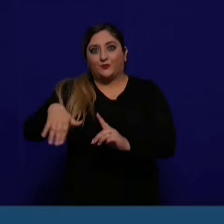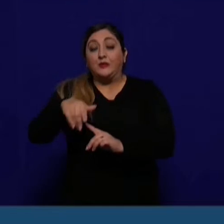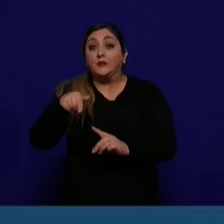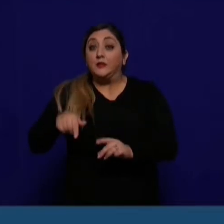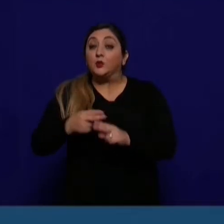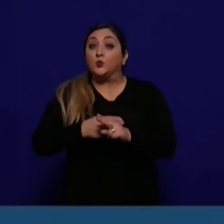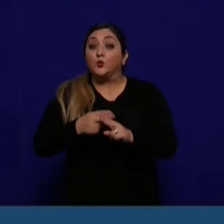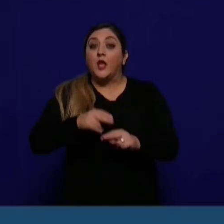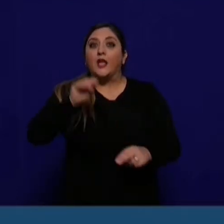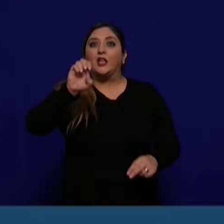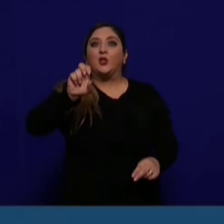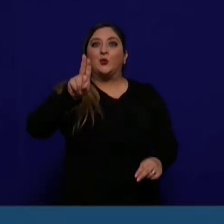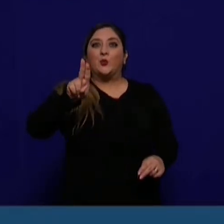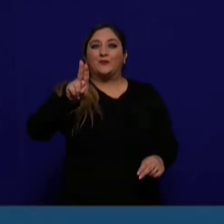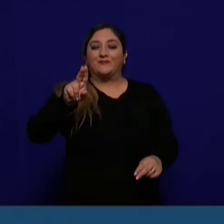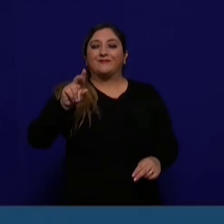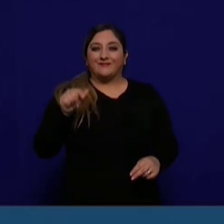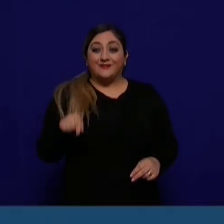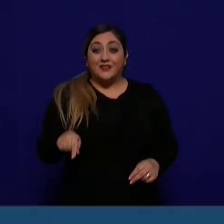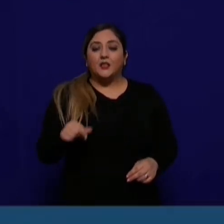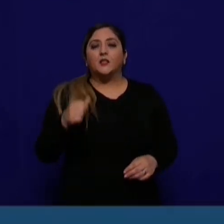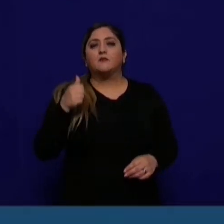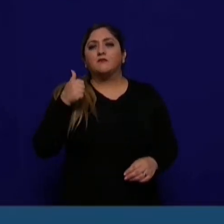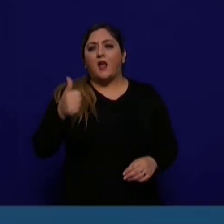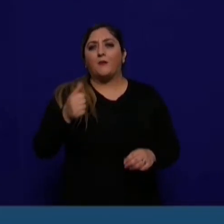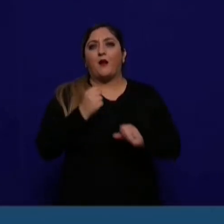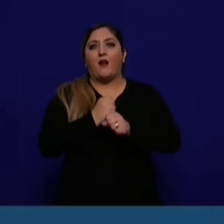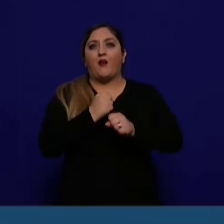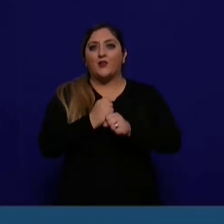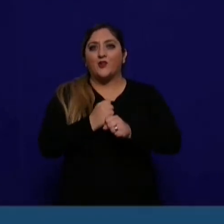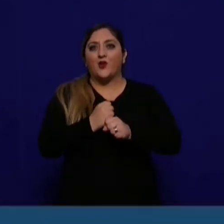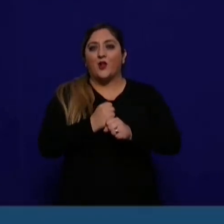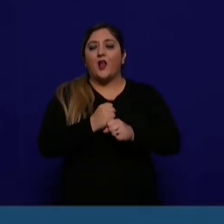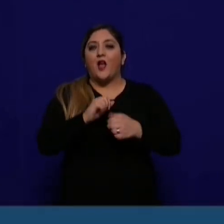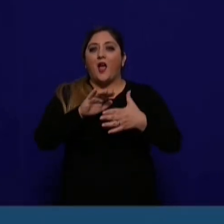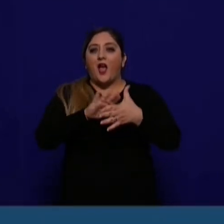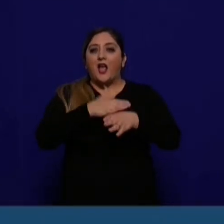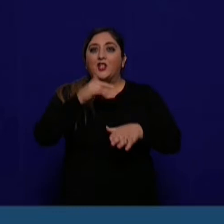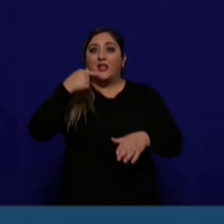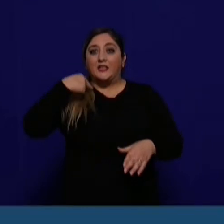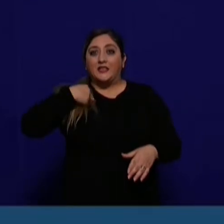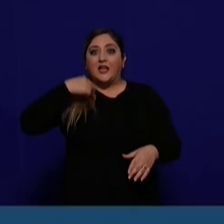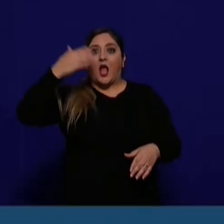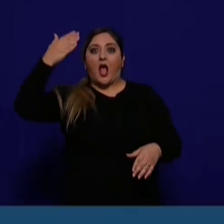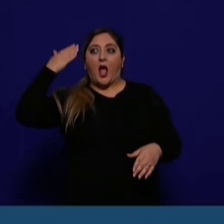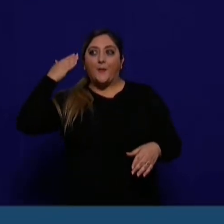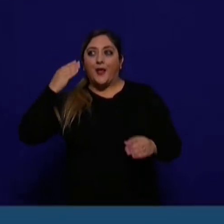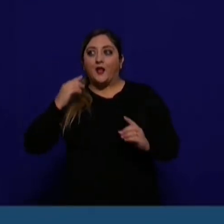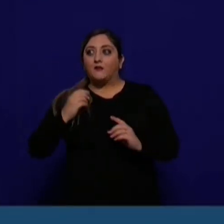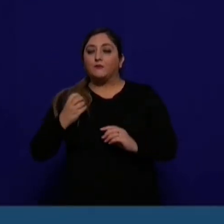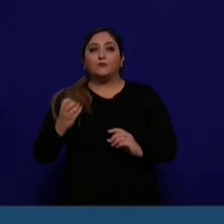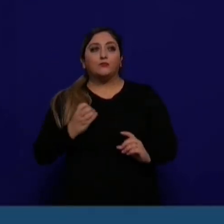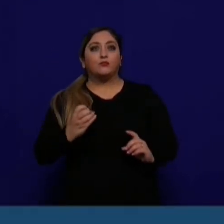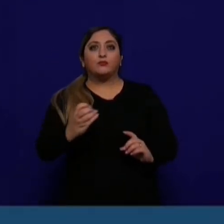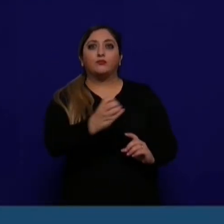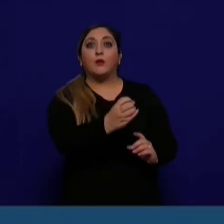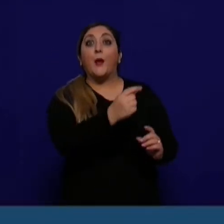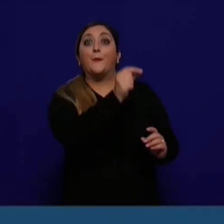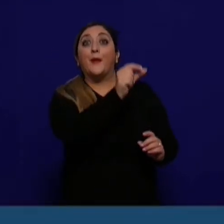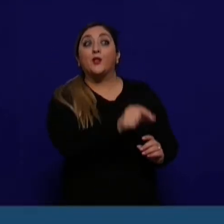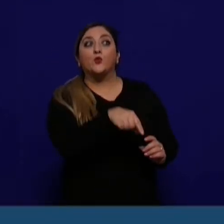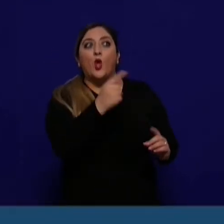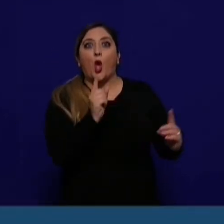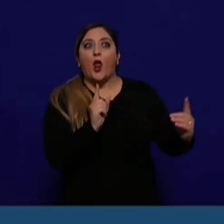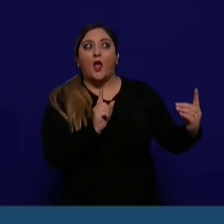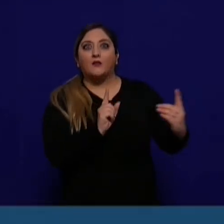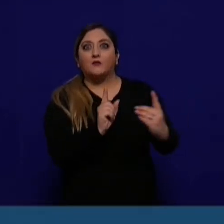li din xogħla huwa li jekk inti kont qiegħed fejn persuna li dan kien pożittiv u ħafna